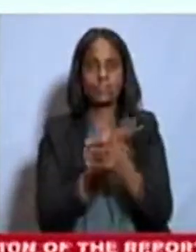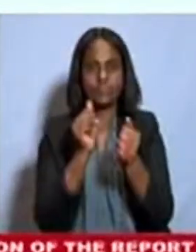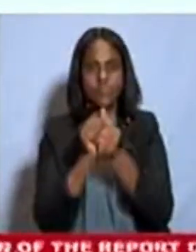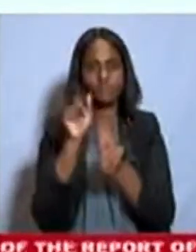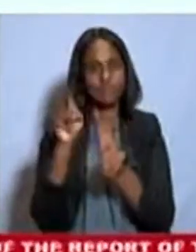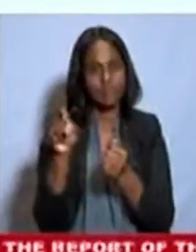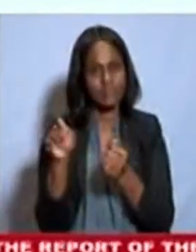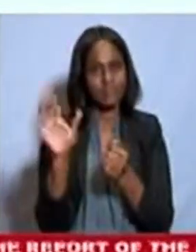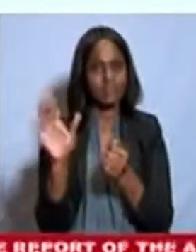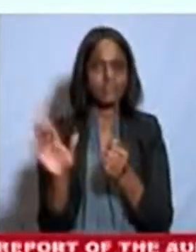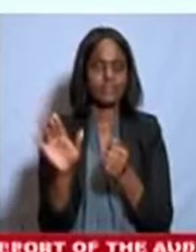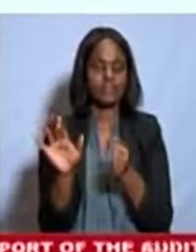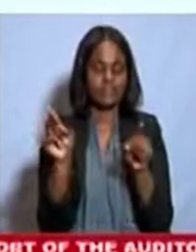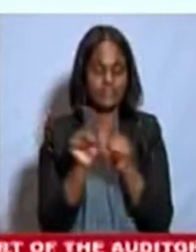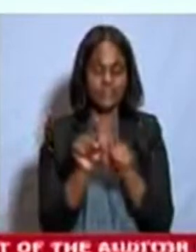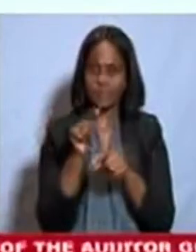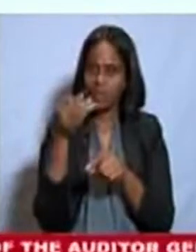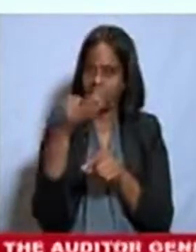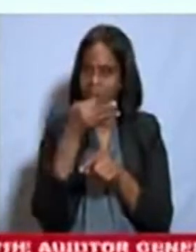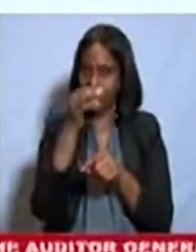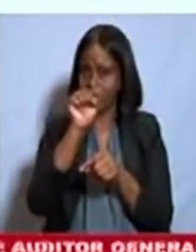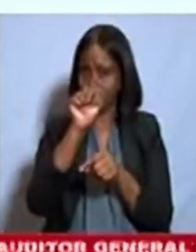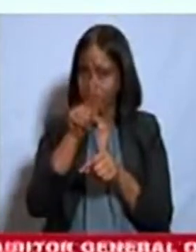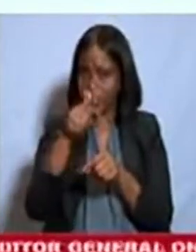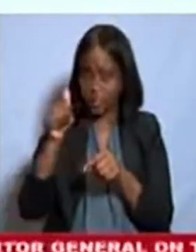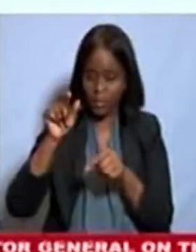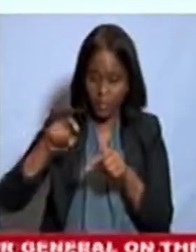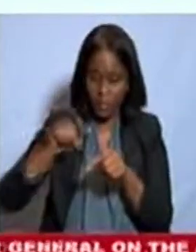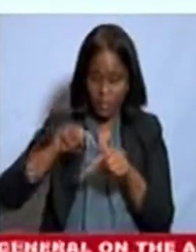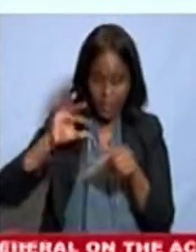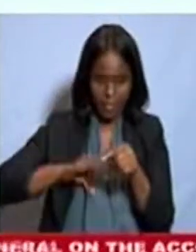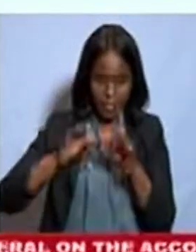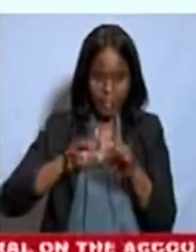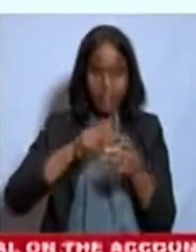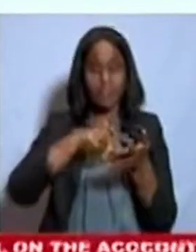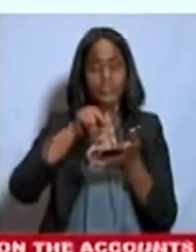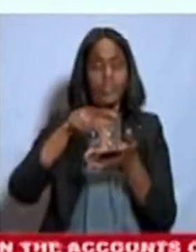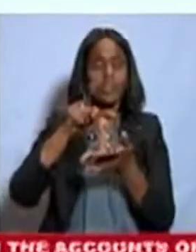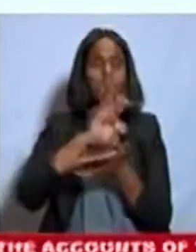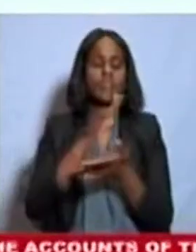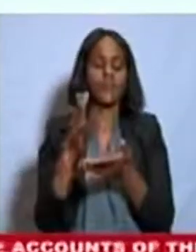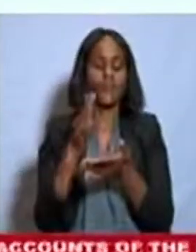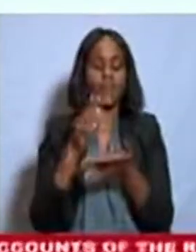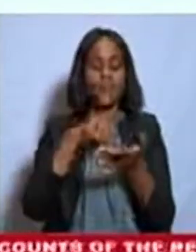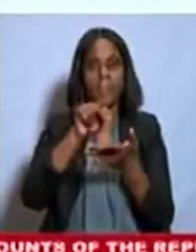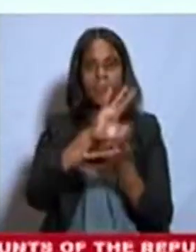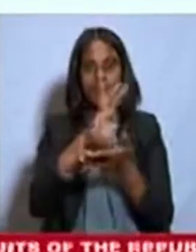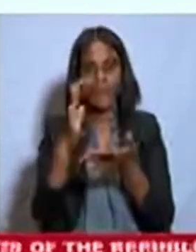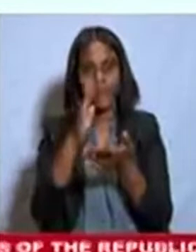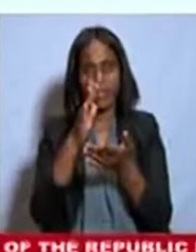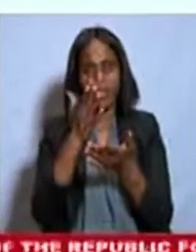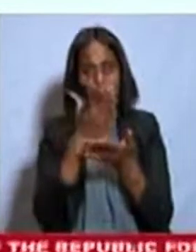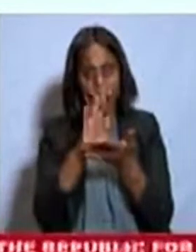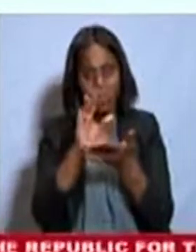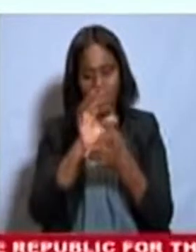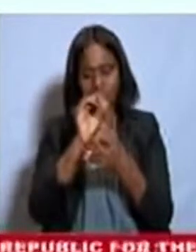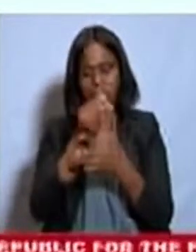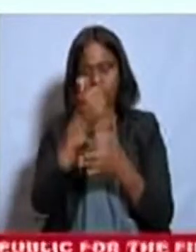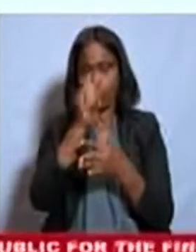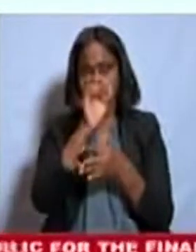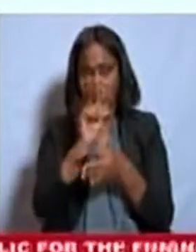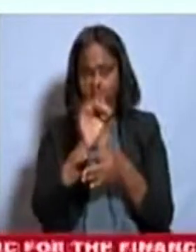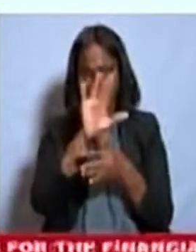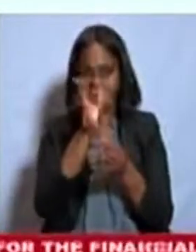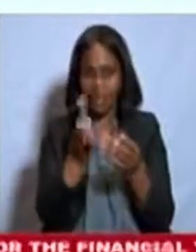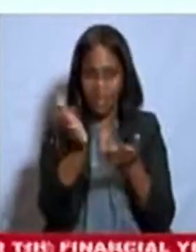needs. The FSP requires beneficiaries to pay back a part or 10% of their